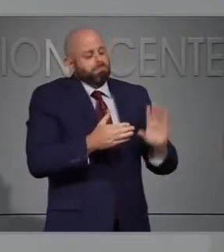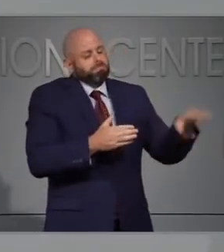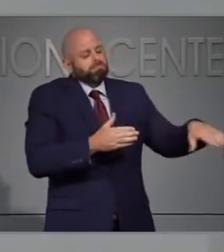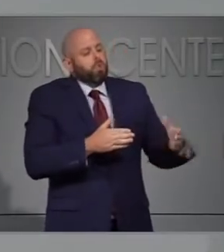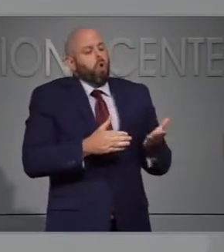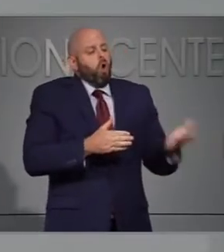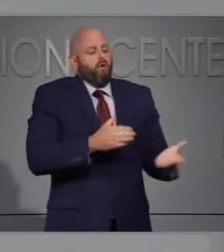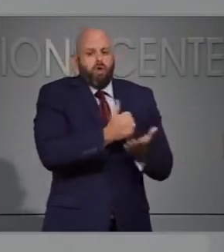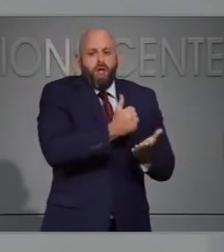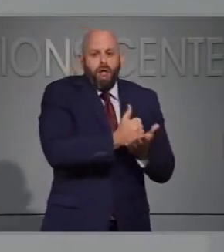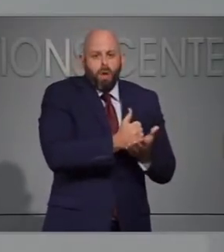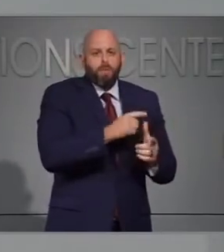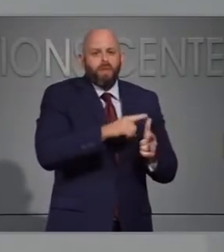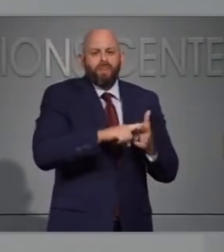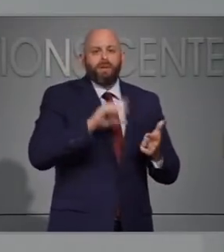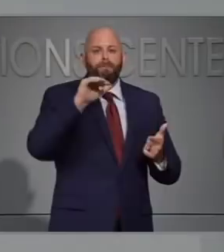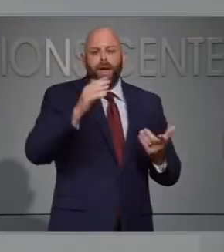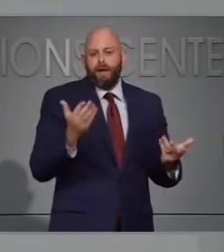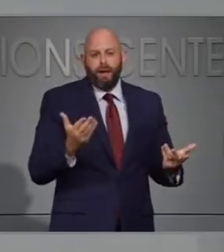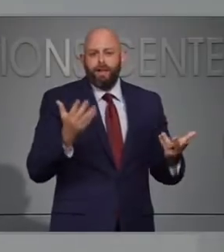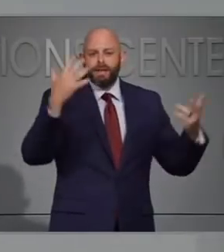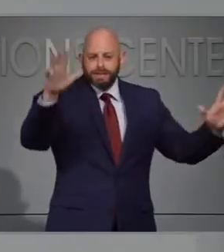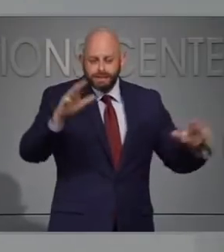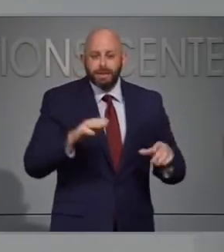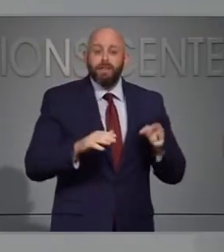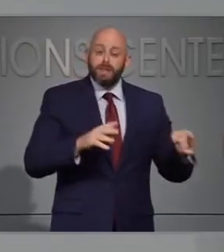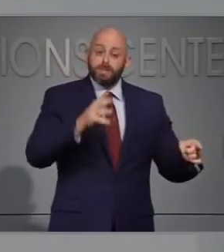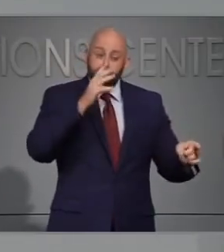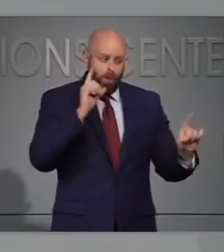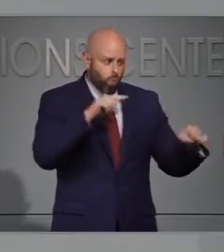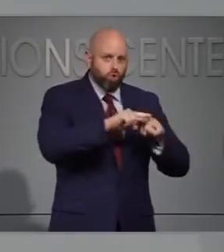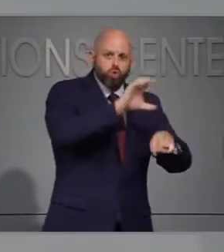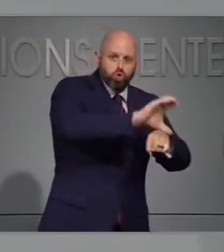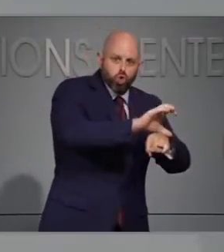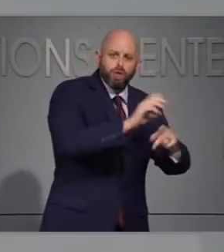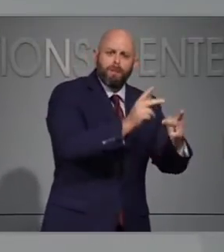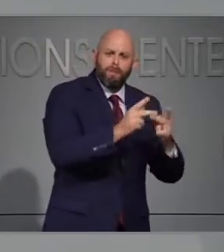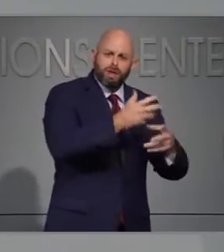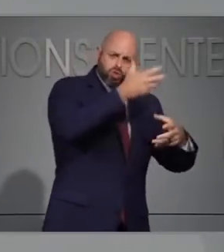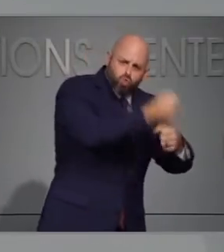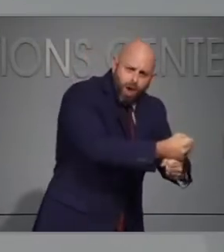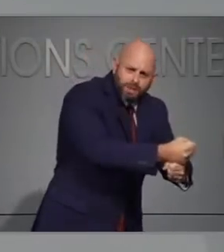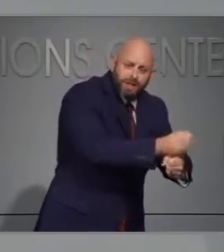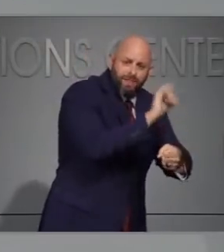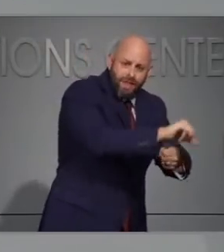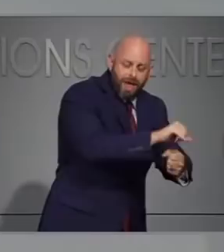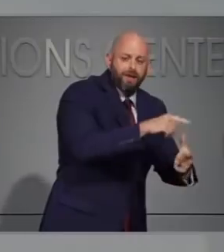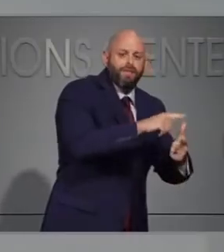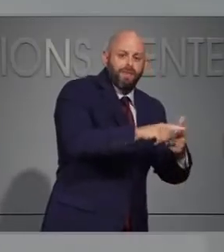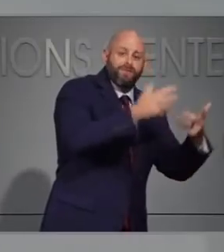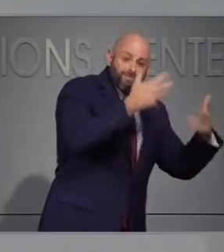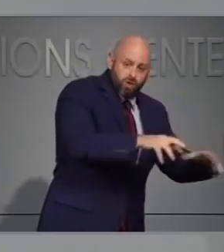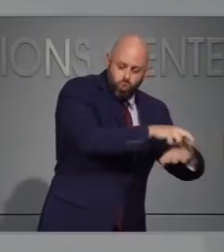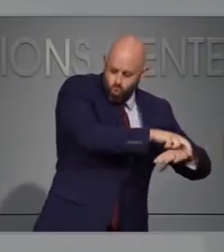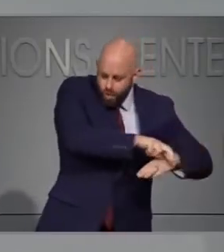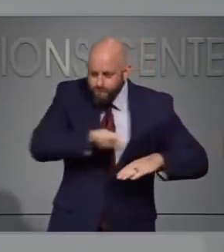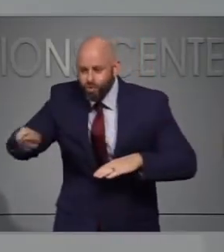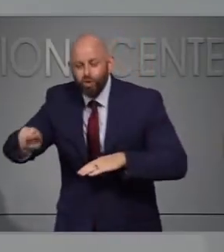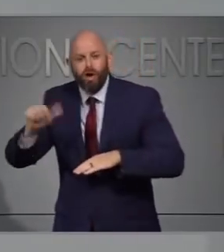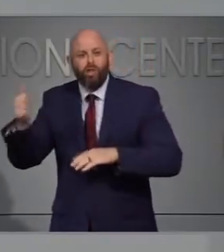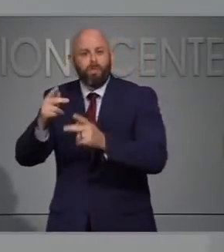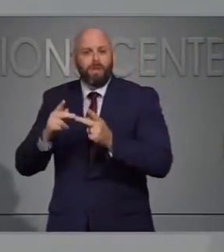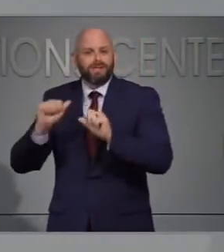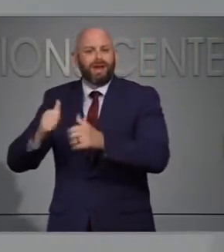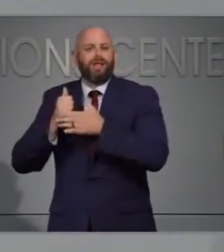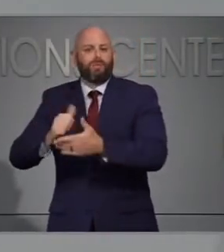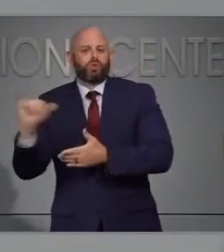was able to seek help from a door she trusted because we meet people where they are, not where we want them to be. And now these